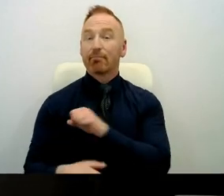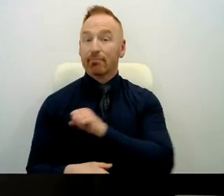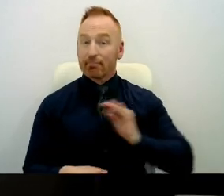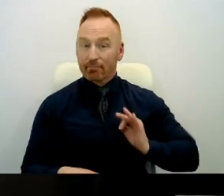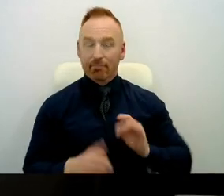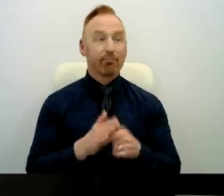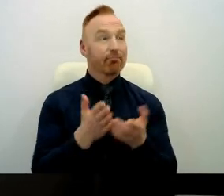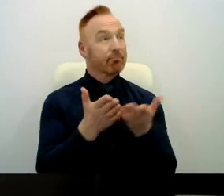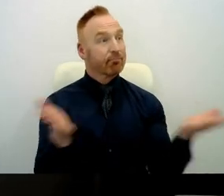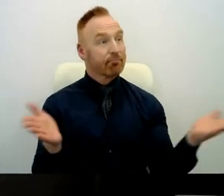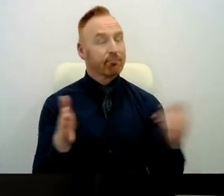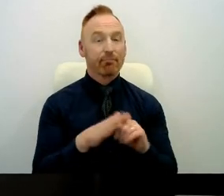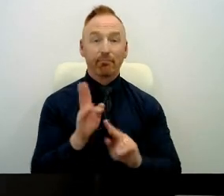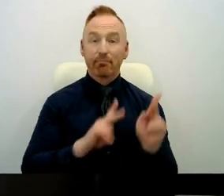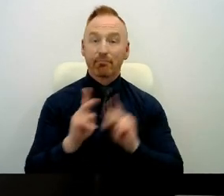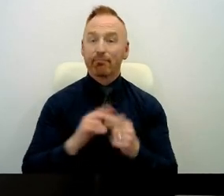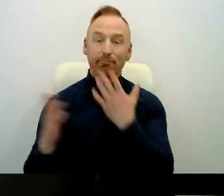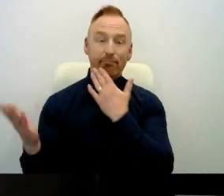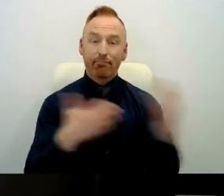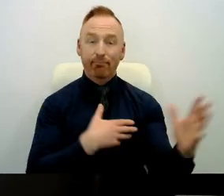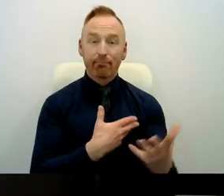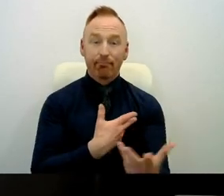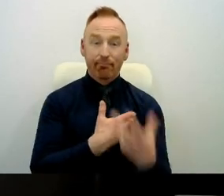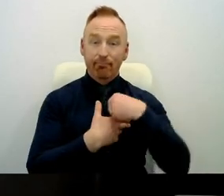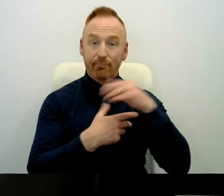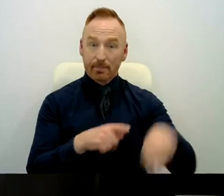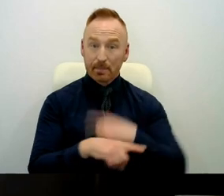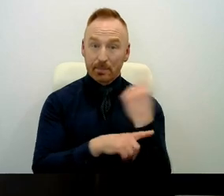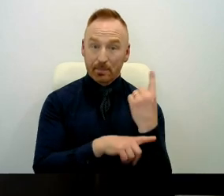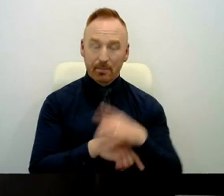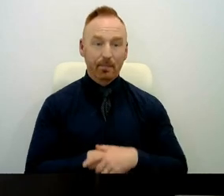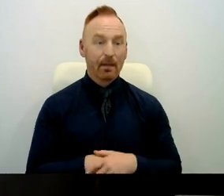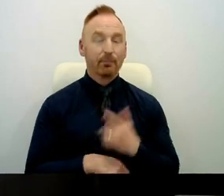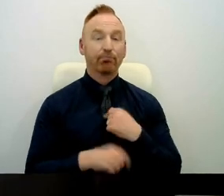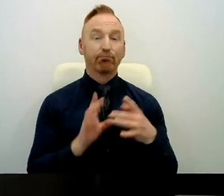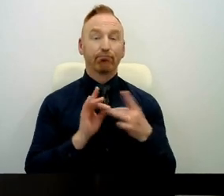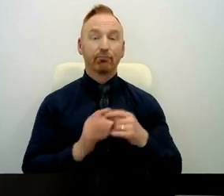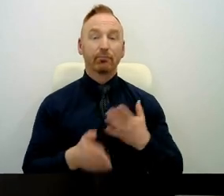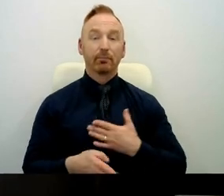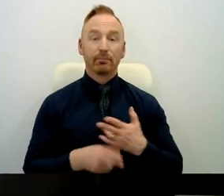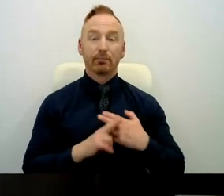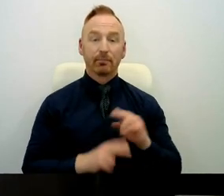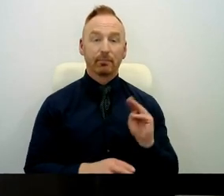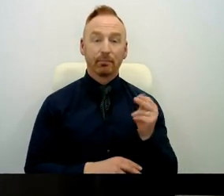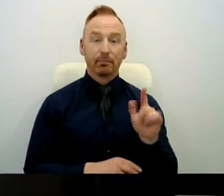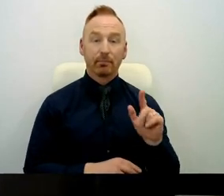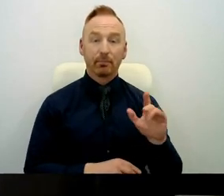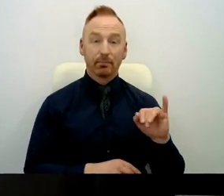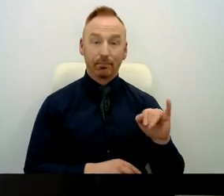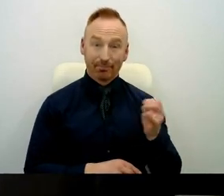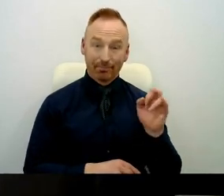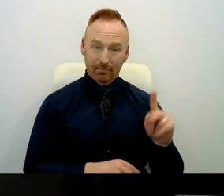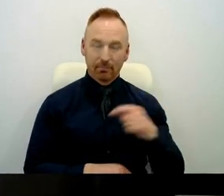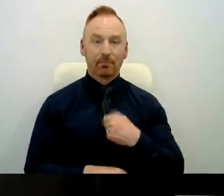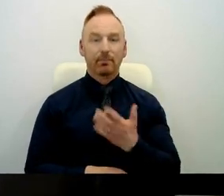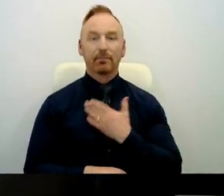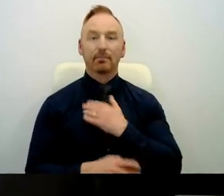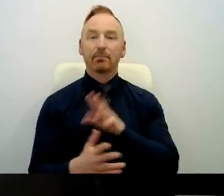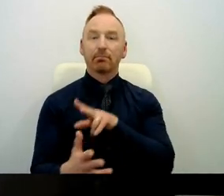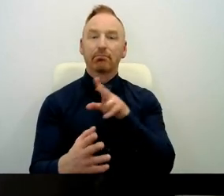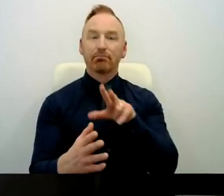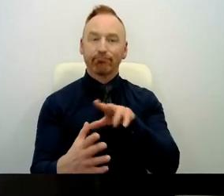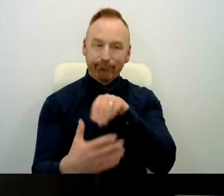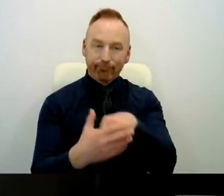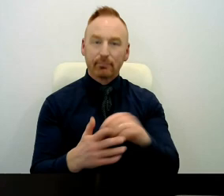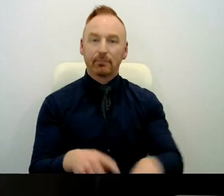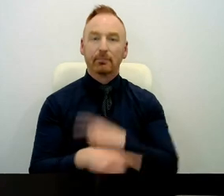staff and members of the public. I want to thank everyone for joining us today. As mentioned, my name is Michael Jack, and I'm pleased to be here with you